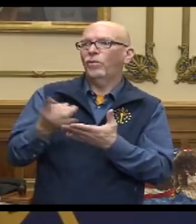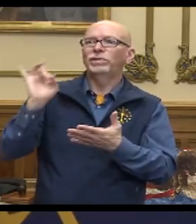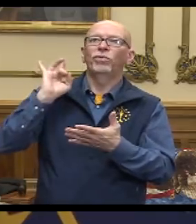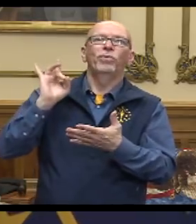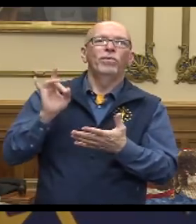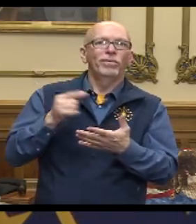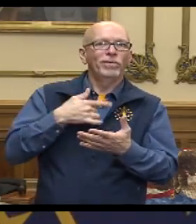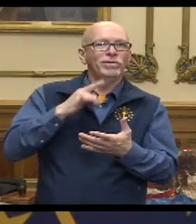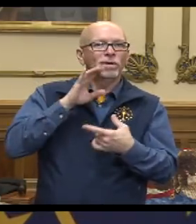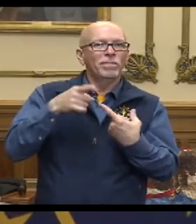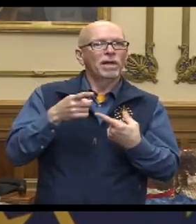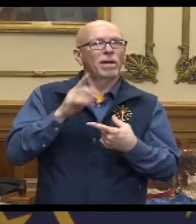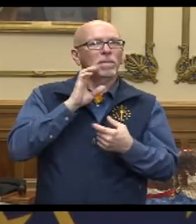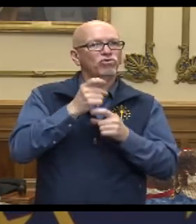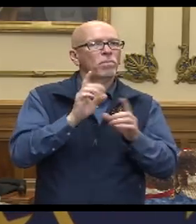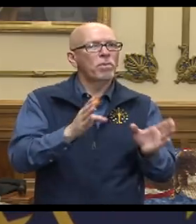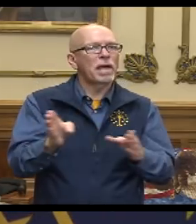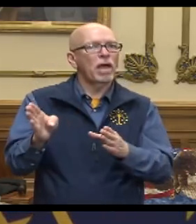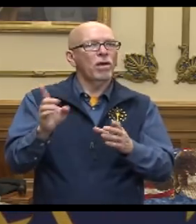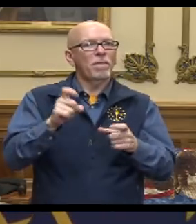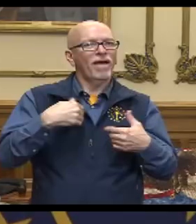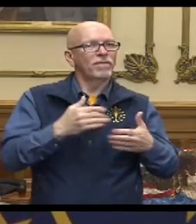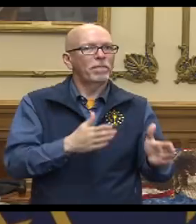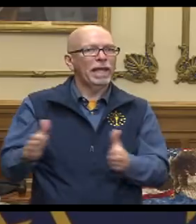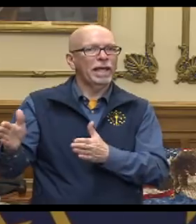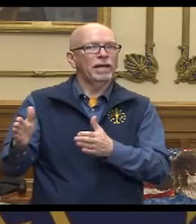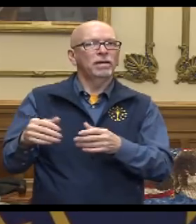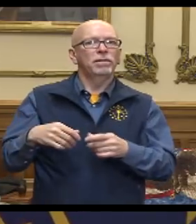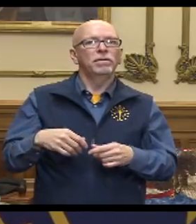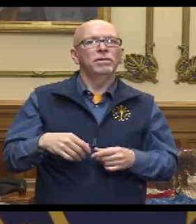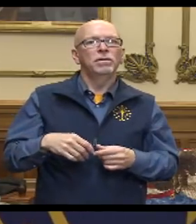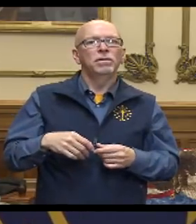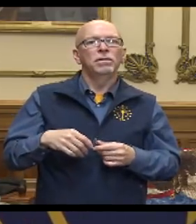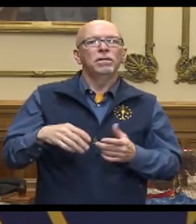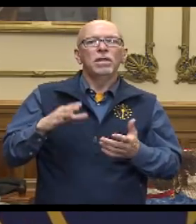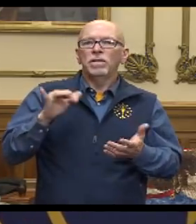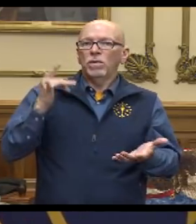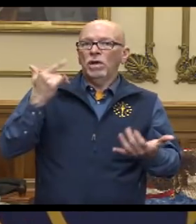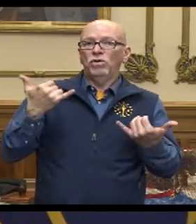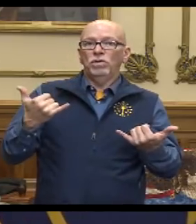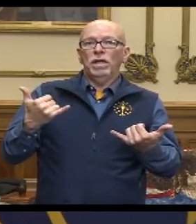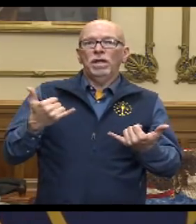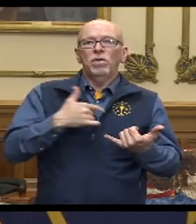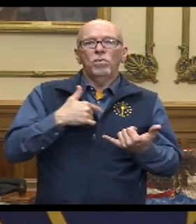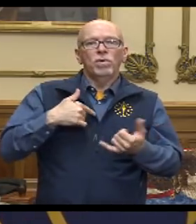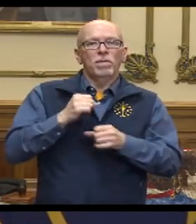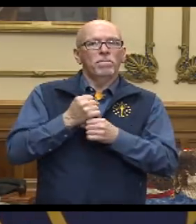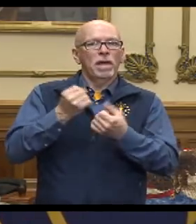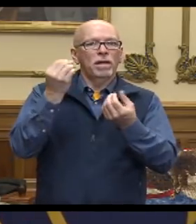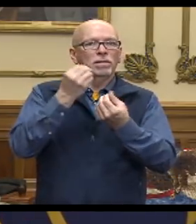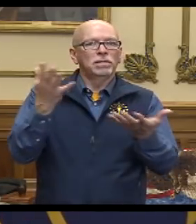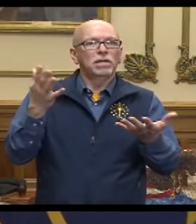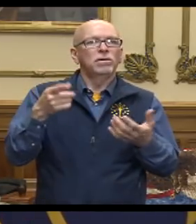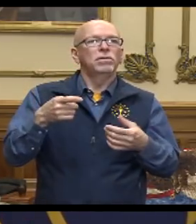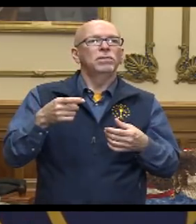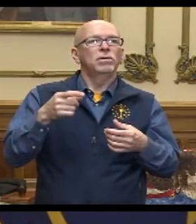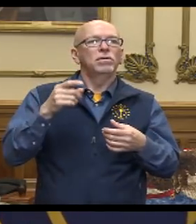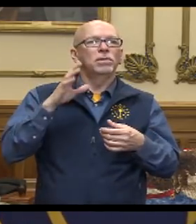ago, about prepare with a plan. And that's why today we're making this announcement that would